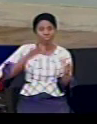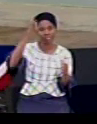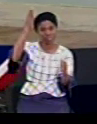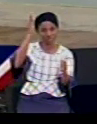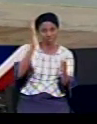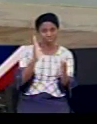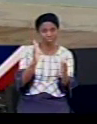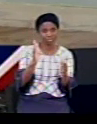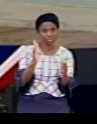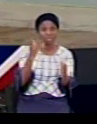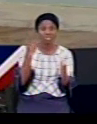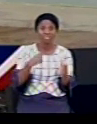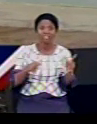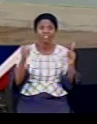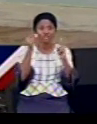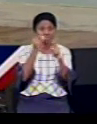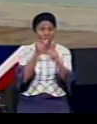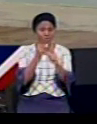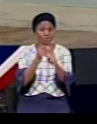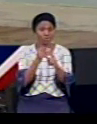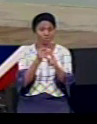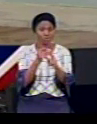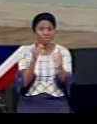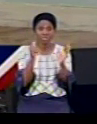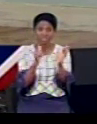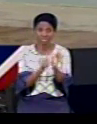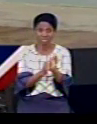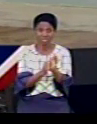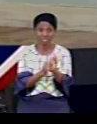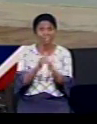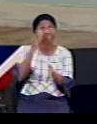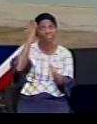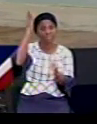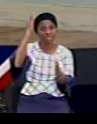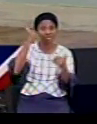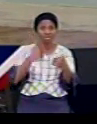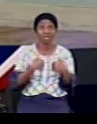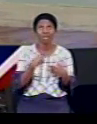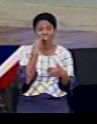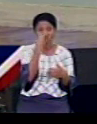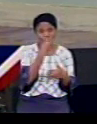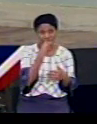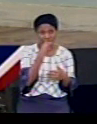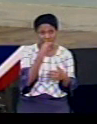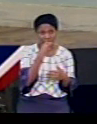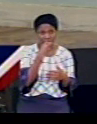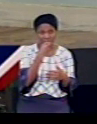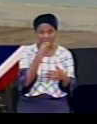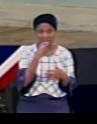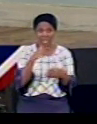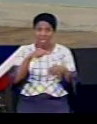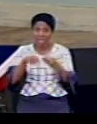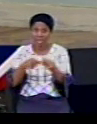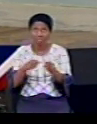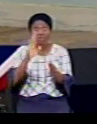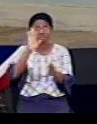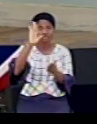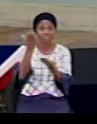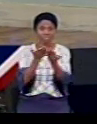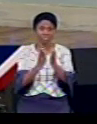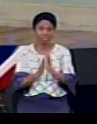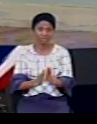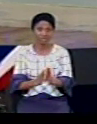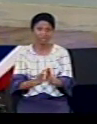Lord God, the word that thou hast spoken concerning thy